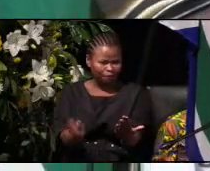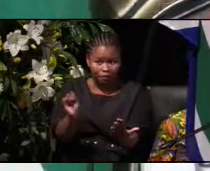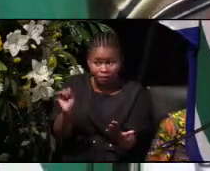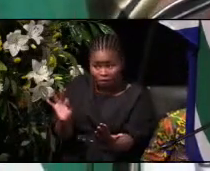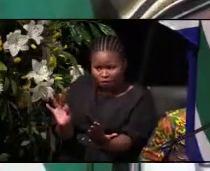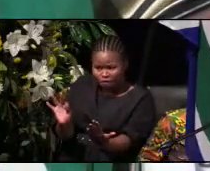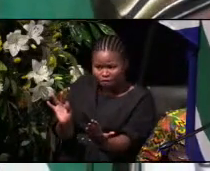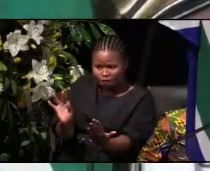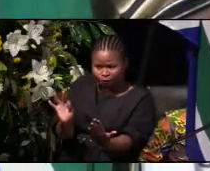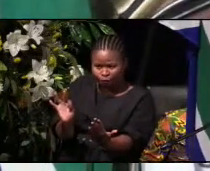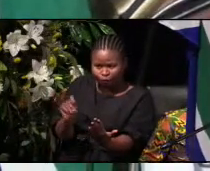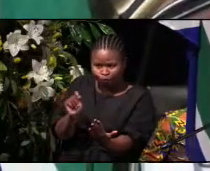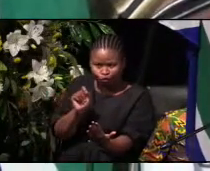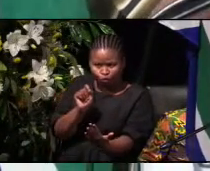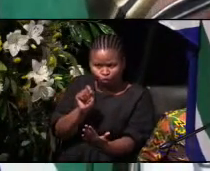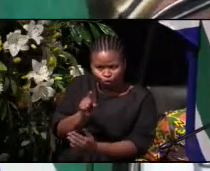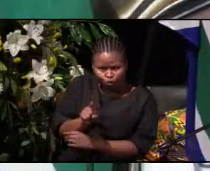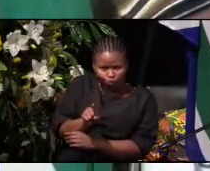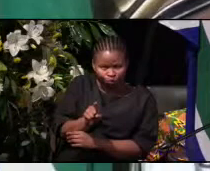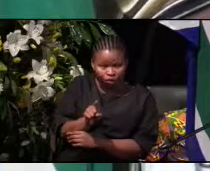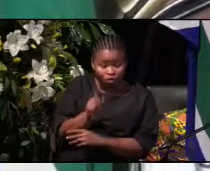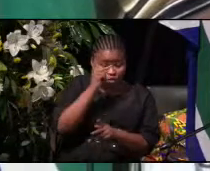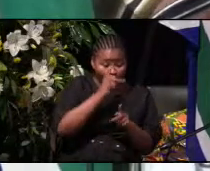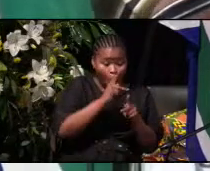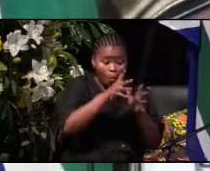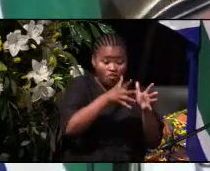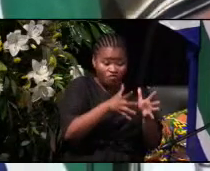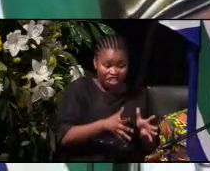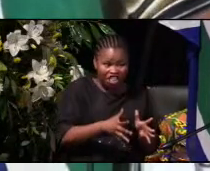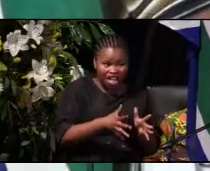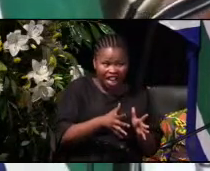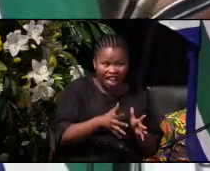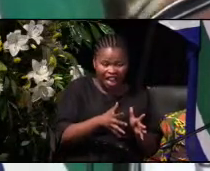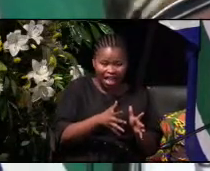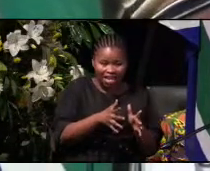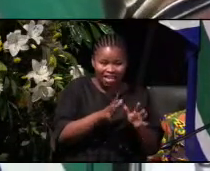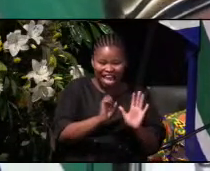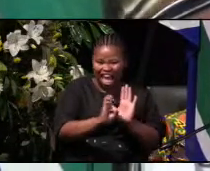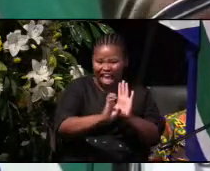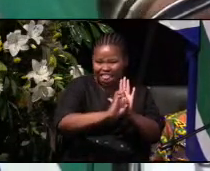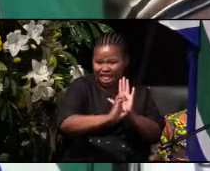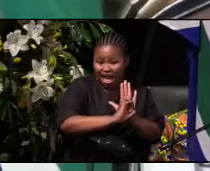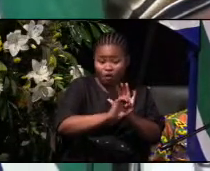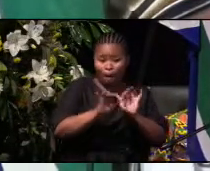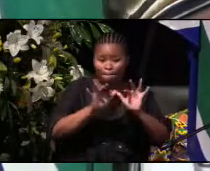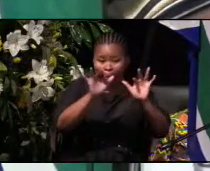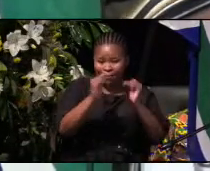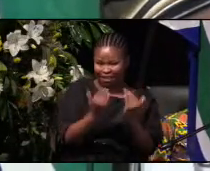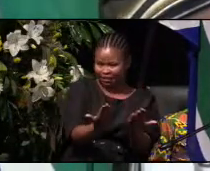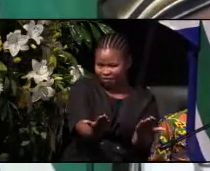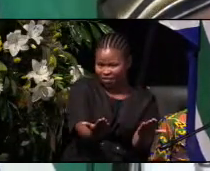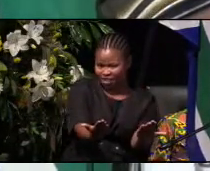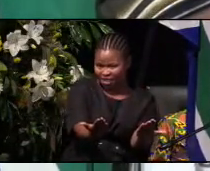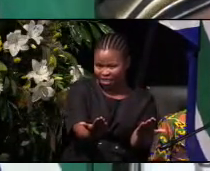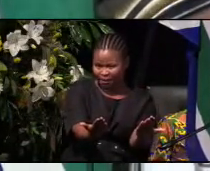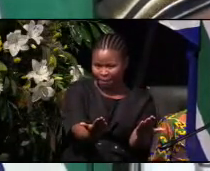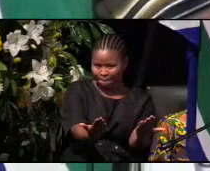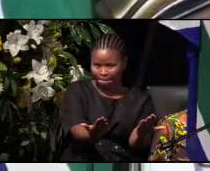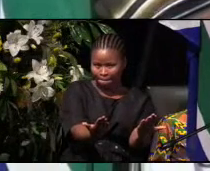if you produce professional meritocratic ethical public service